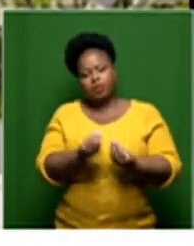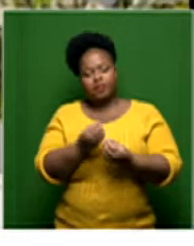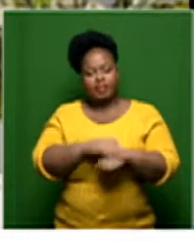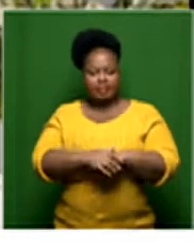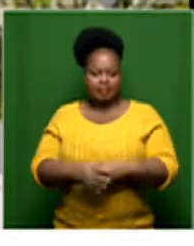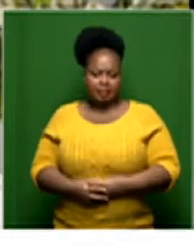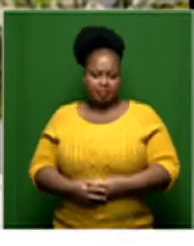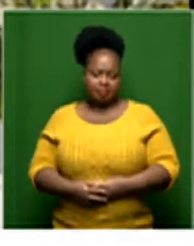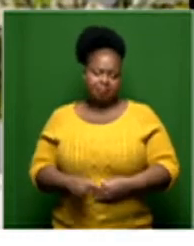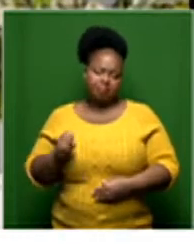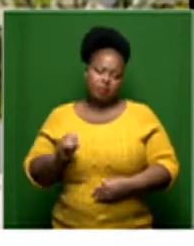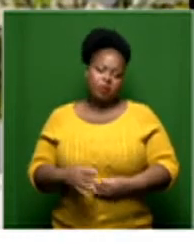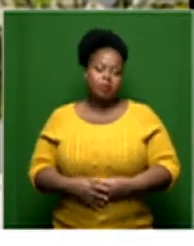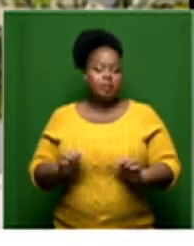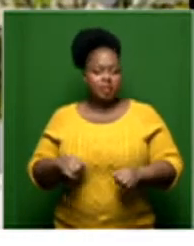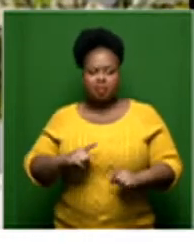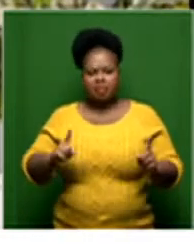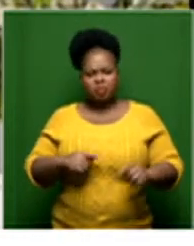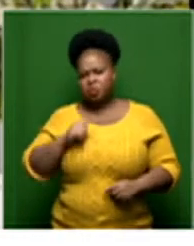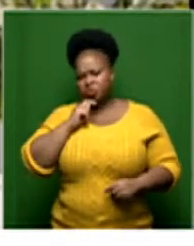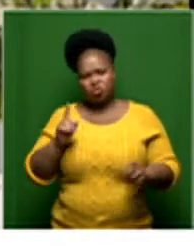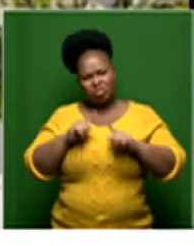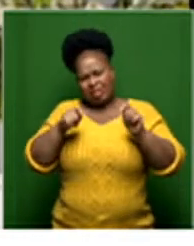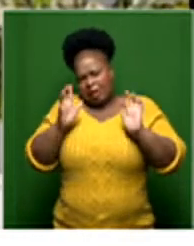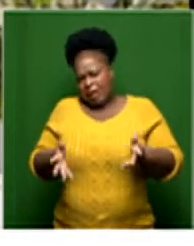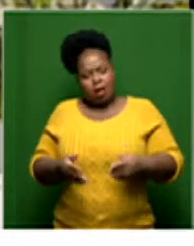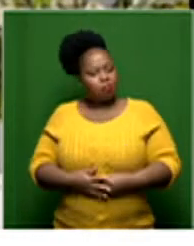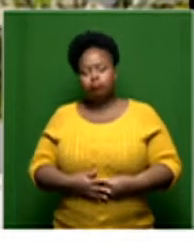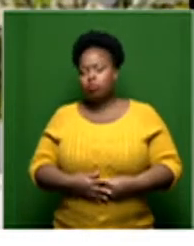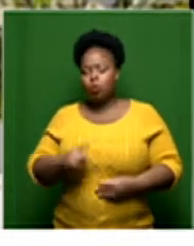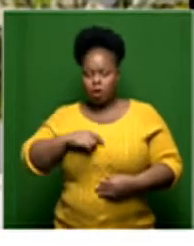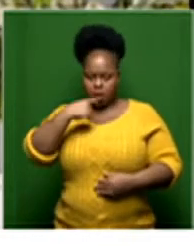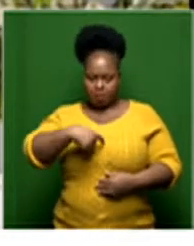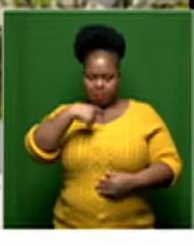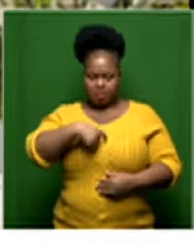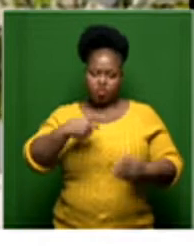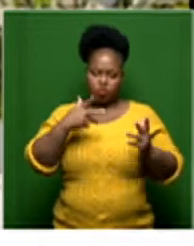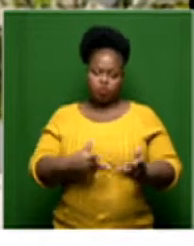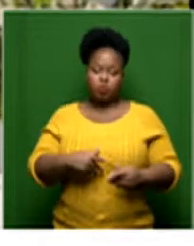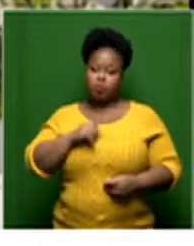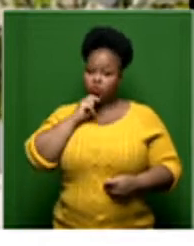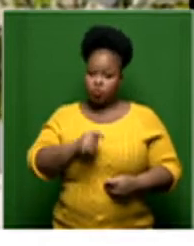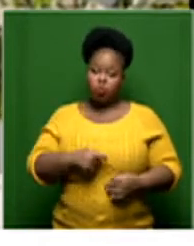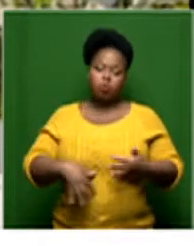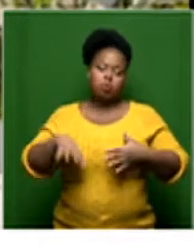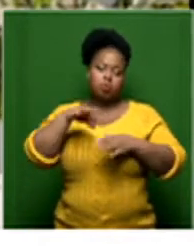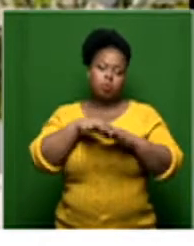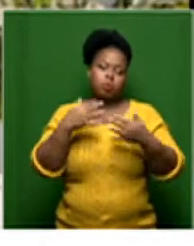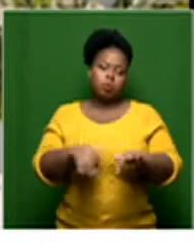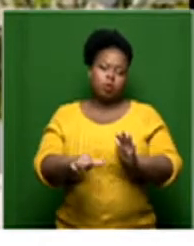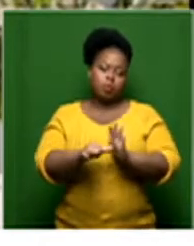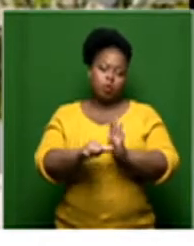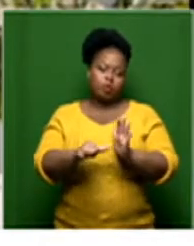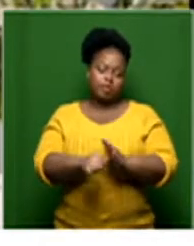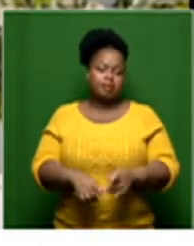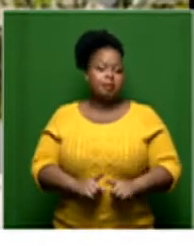friends. So, but she was more than the theatre, as a person. That was a very important part of her life.